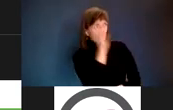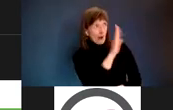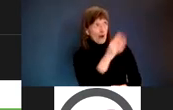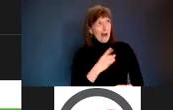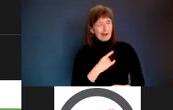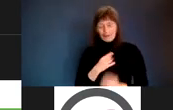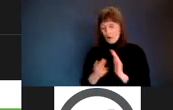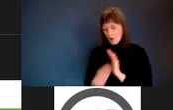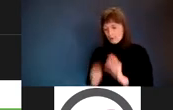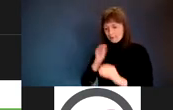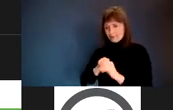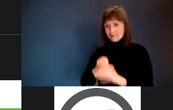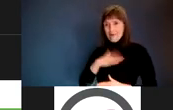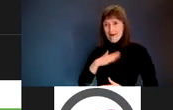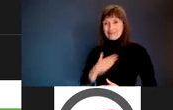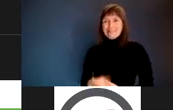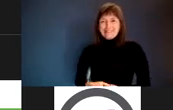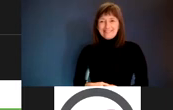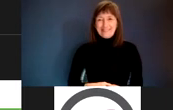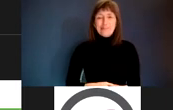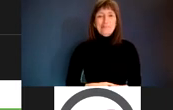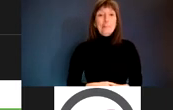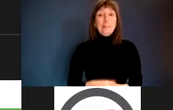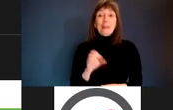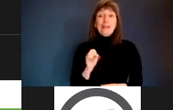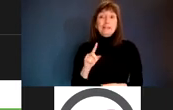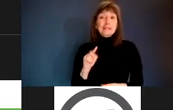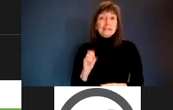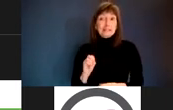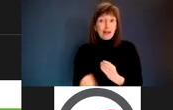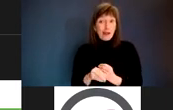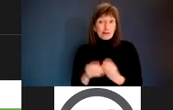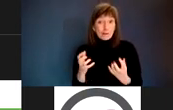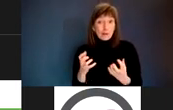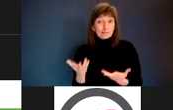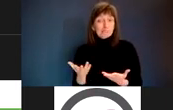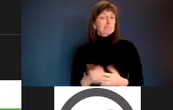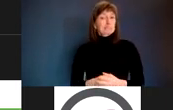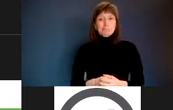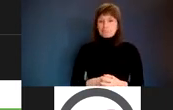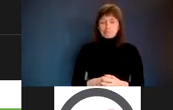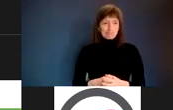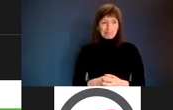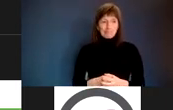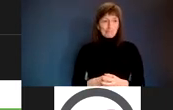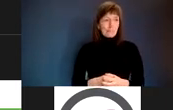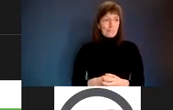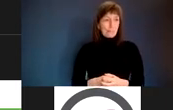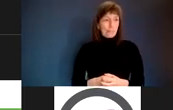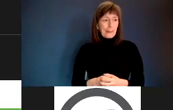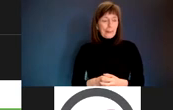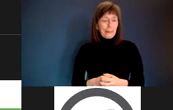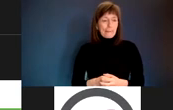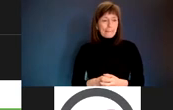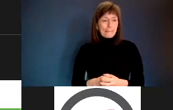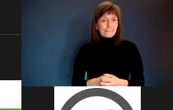Steve, anything to add on that one before I hand it back to you? No, I think you touched on it all, Henry. I think, like it kind of